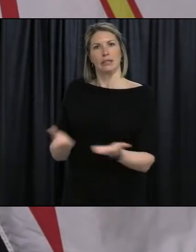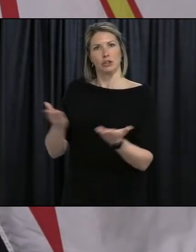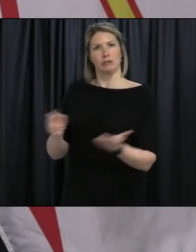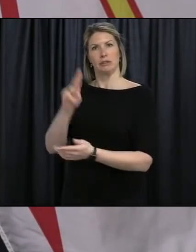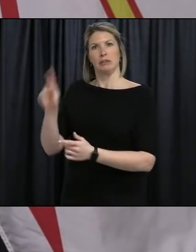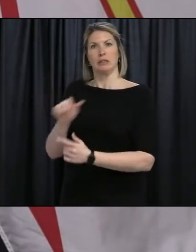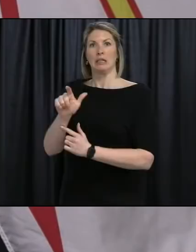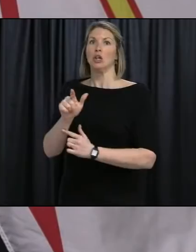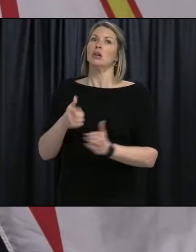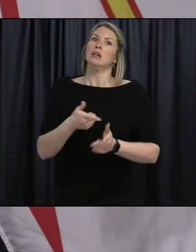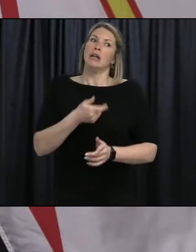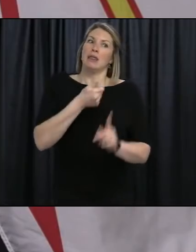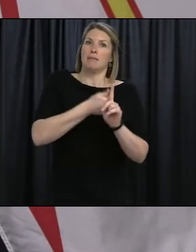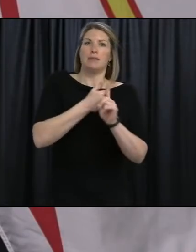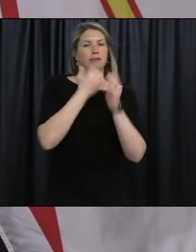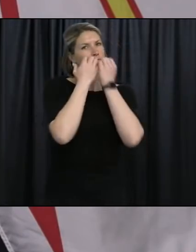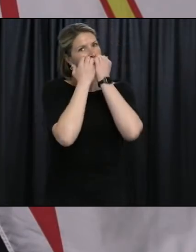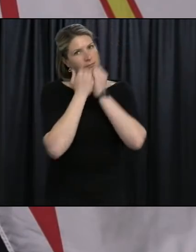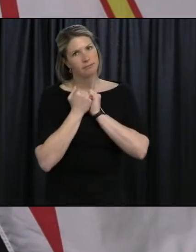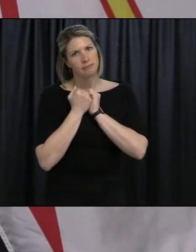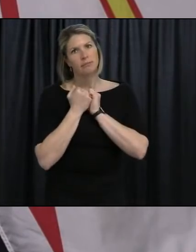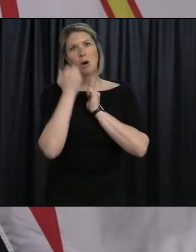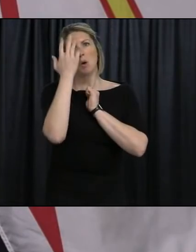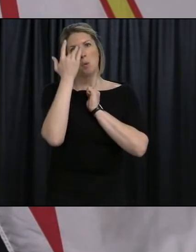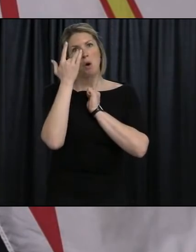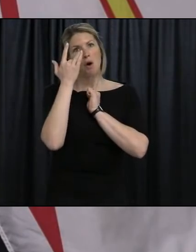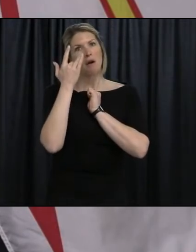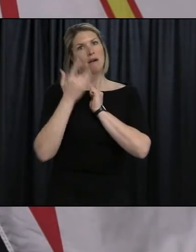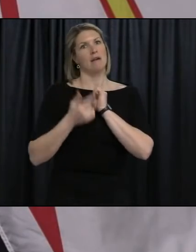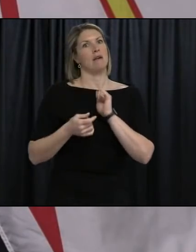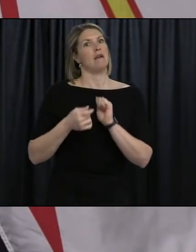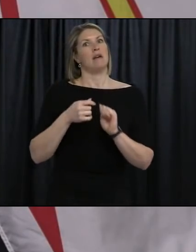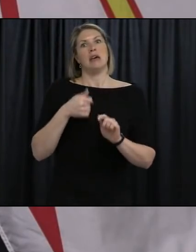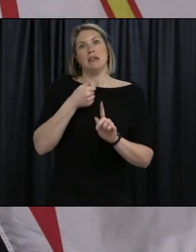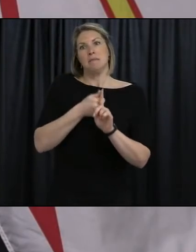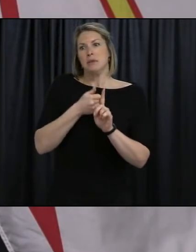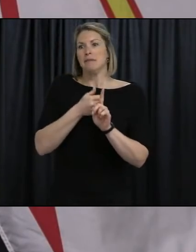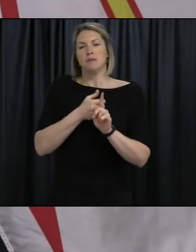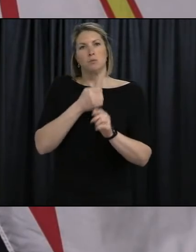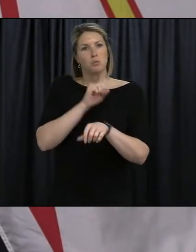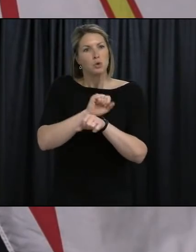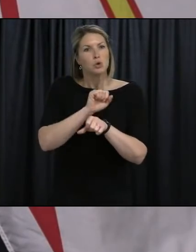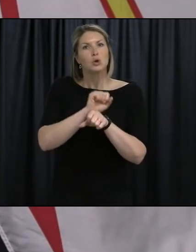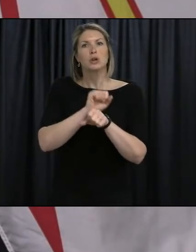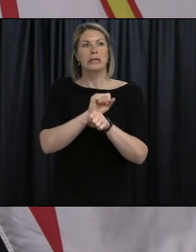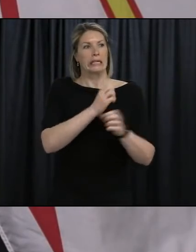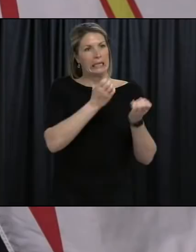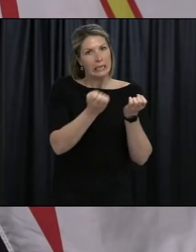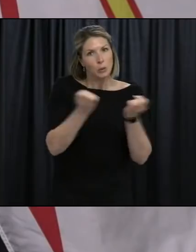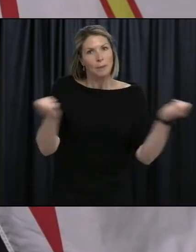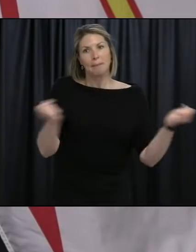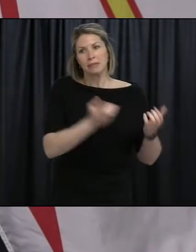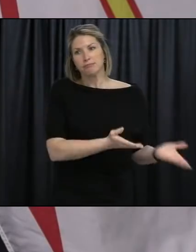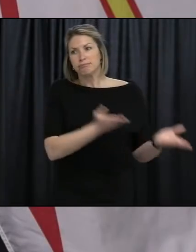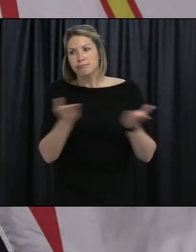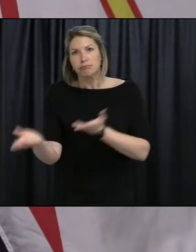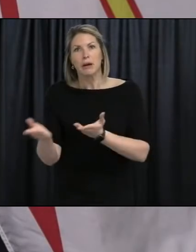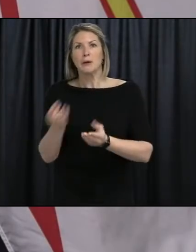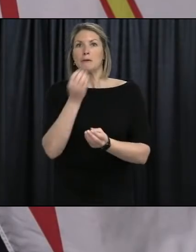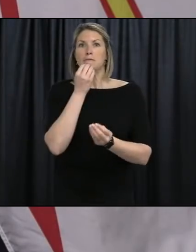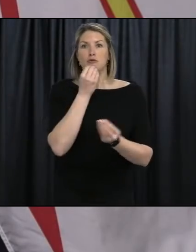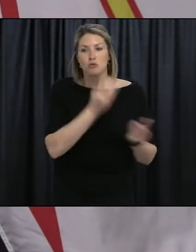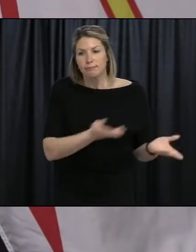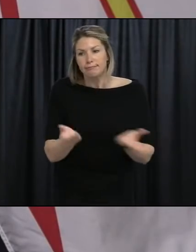our communities. They are important to maintain our province's critical infrastructure and equipment, the delivery of goods, food